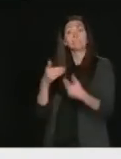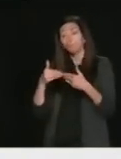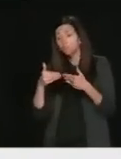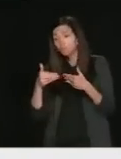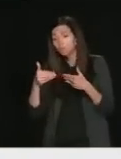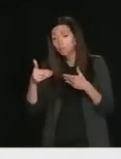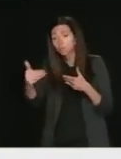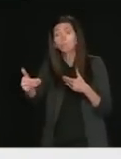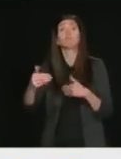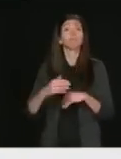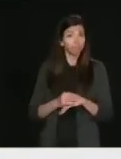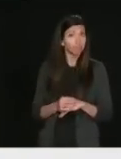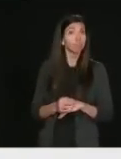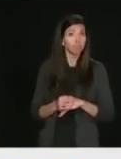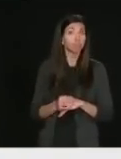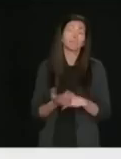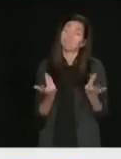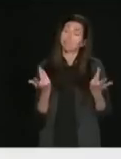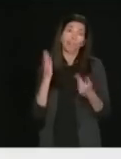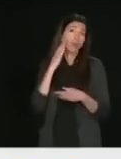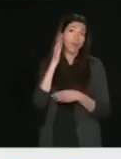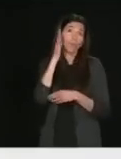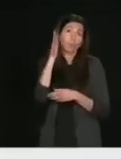to a different future.